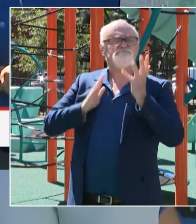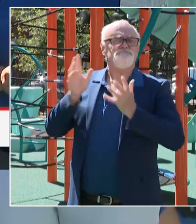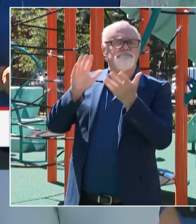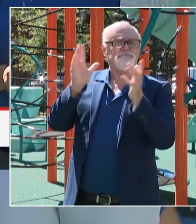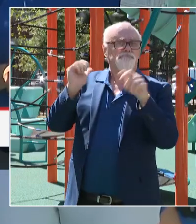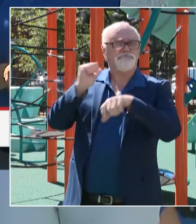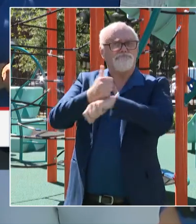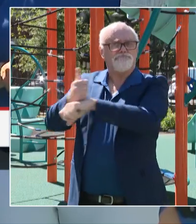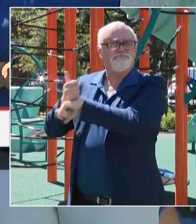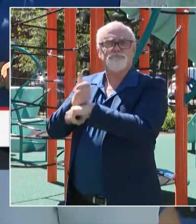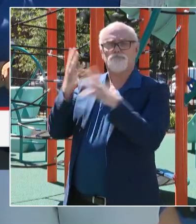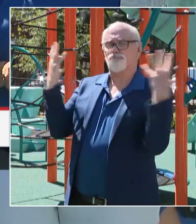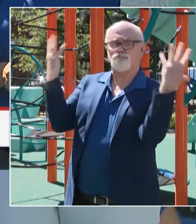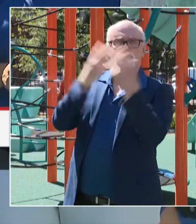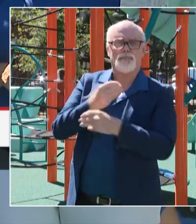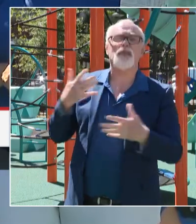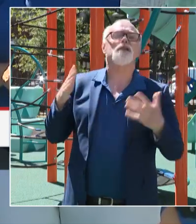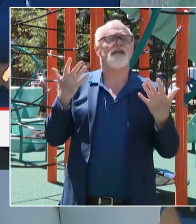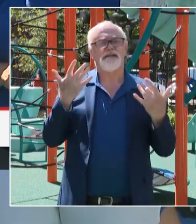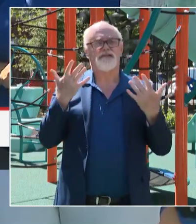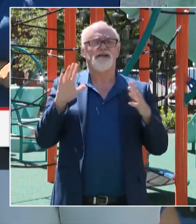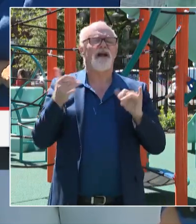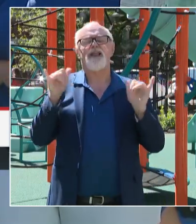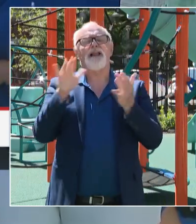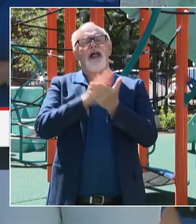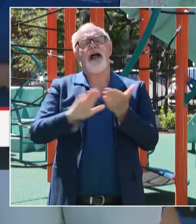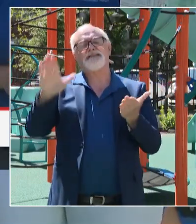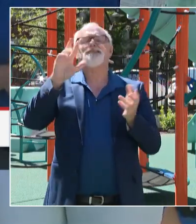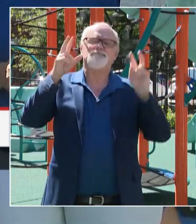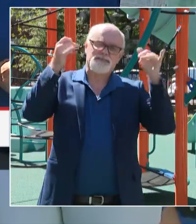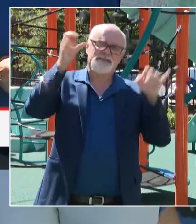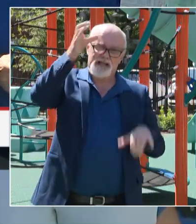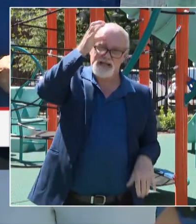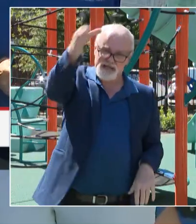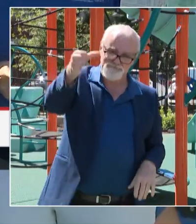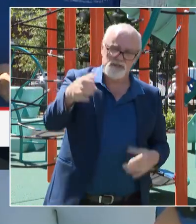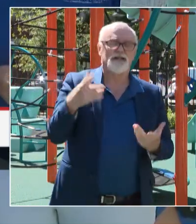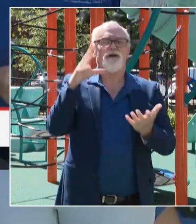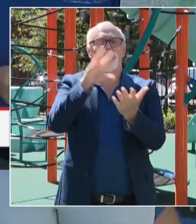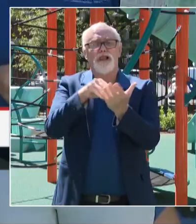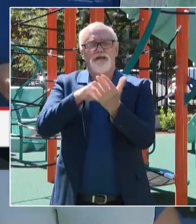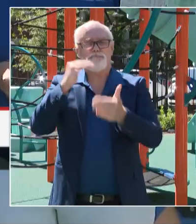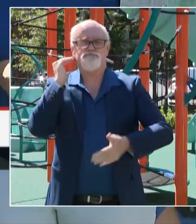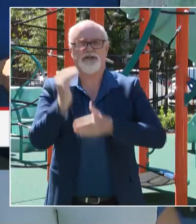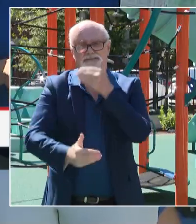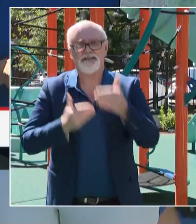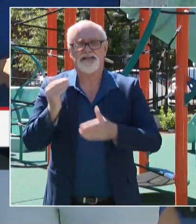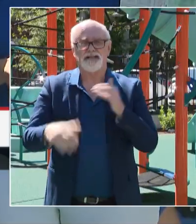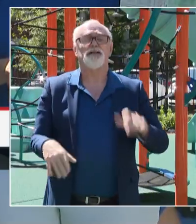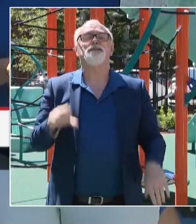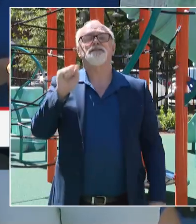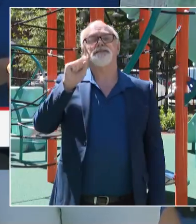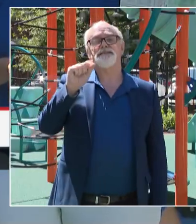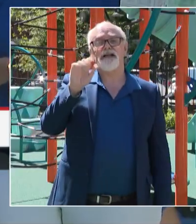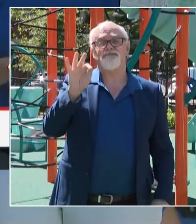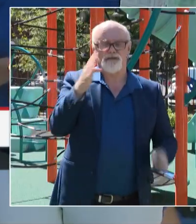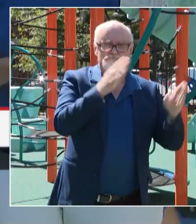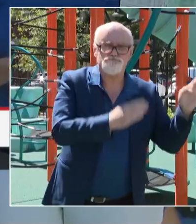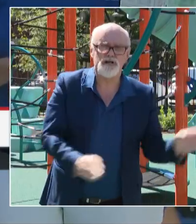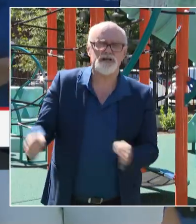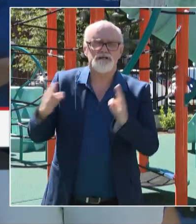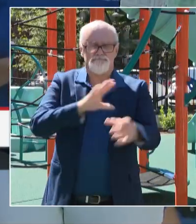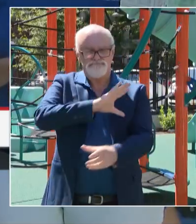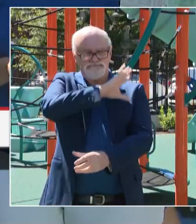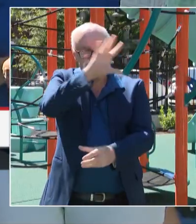generation. Not only are the buildings beautiful, the staff are highly prepared, engaged, and ready to welcome